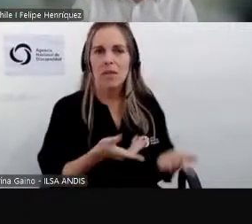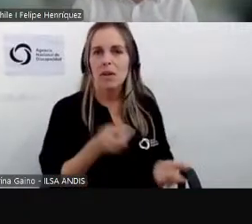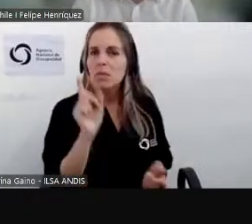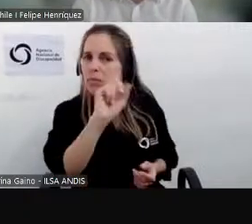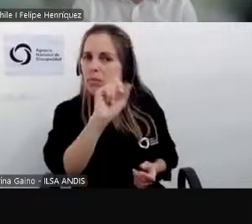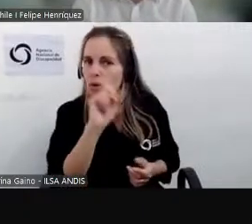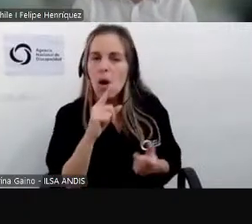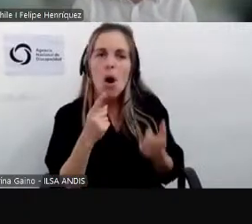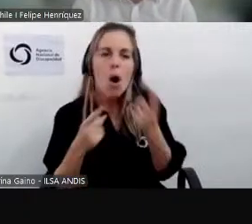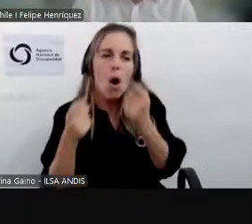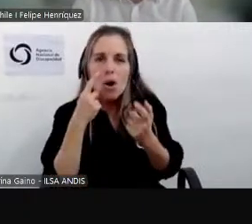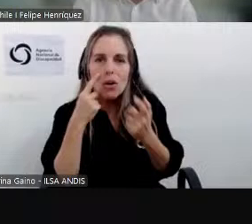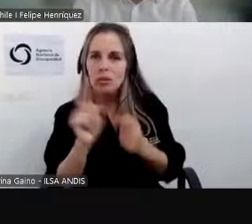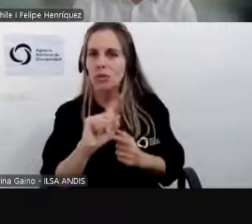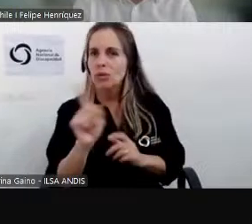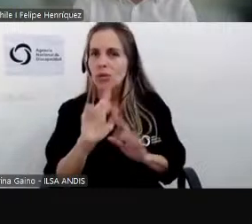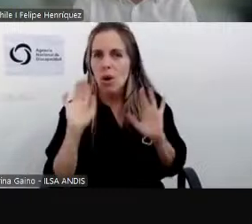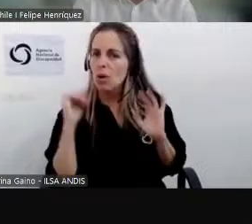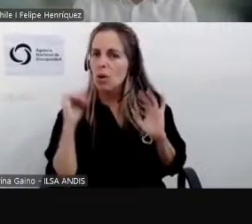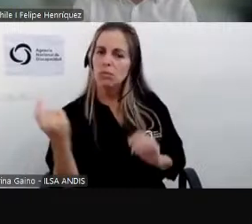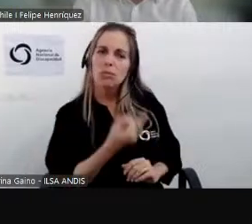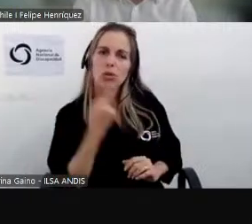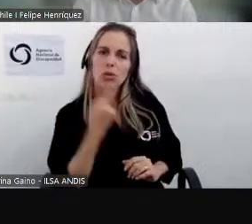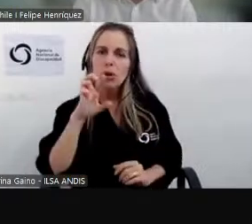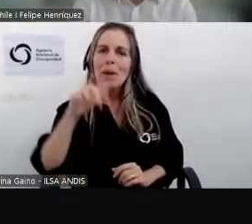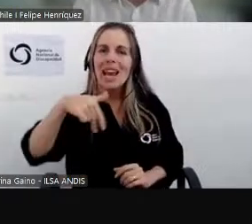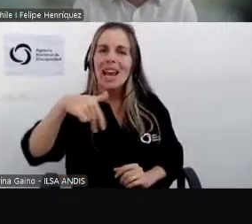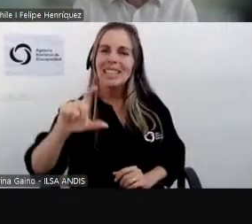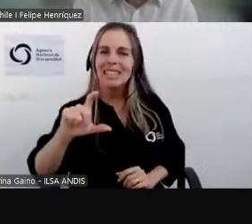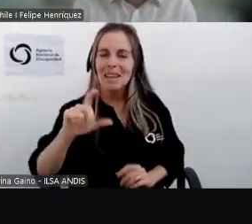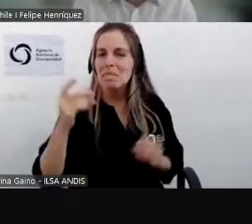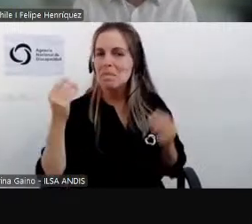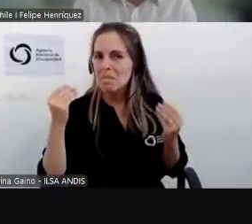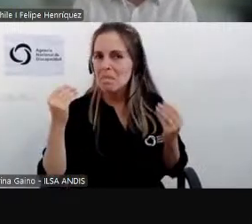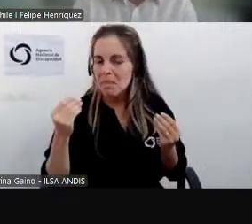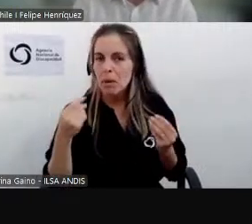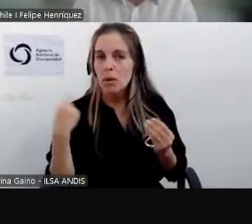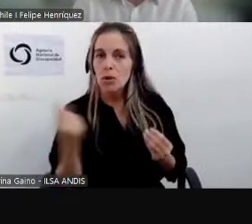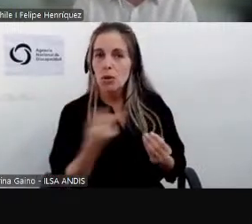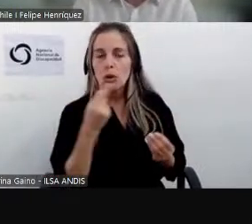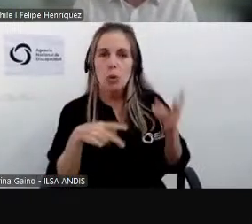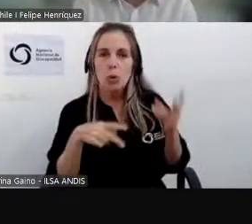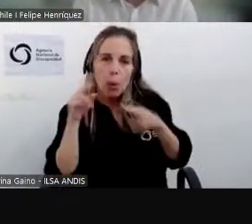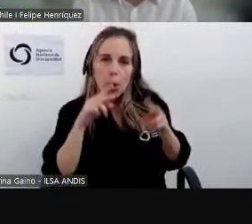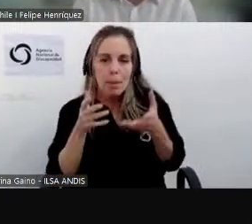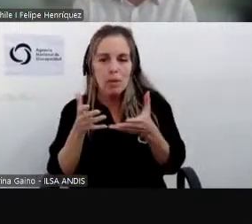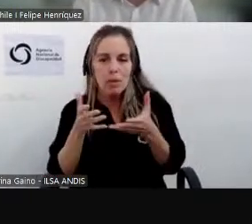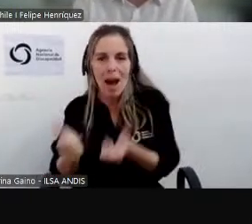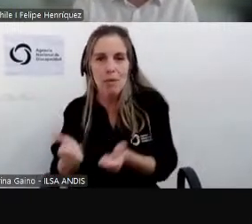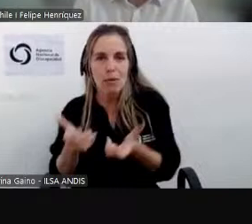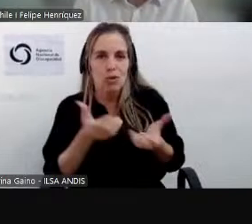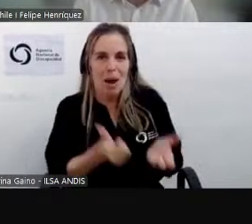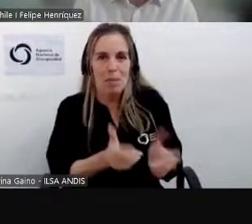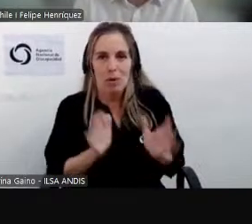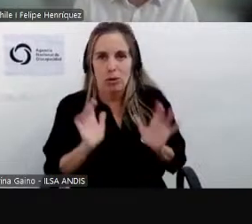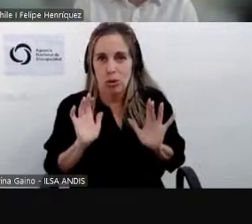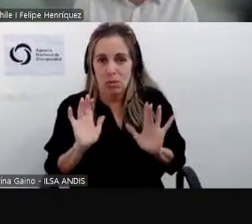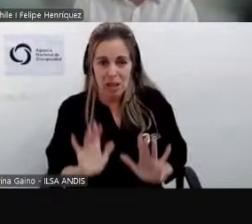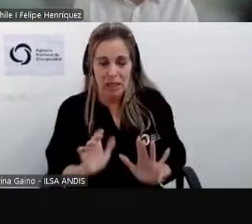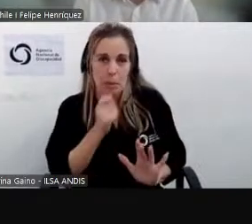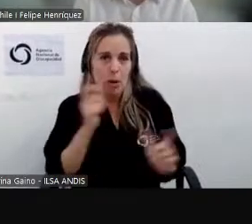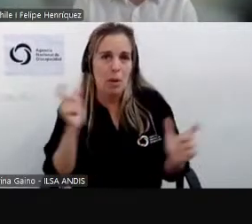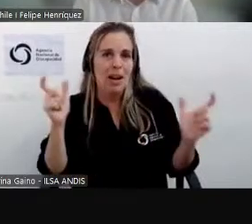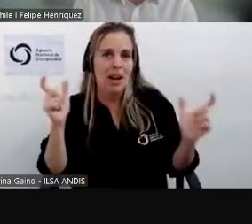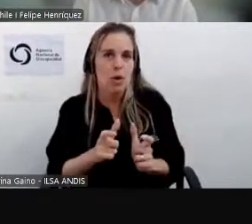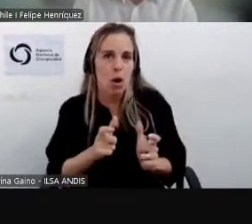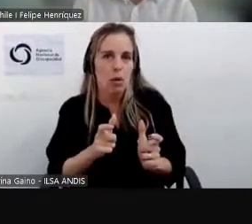not oversight agencies, but rather entities whose aim is to support the parties. Therefore,